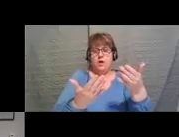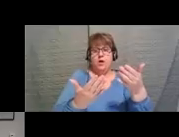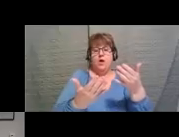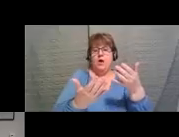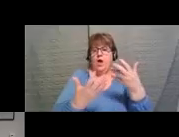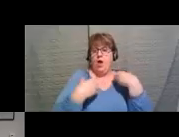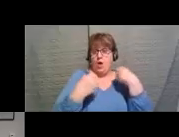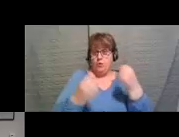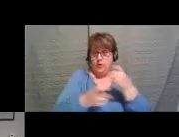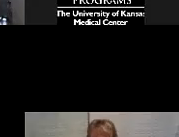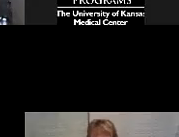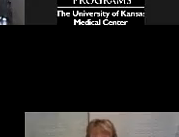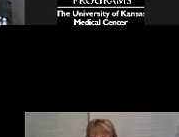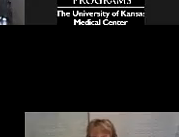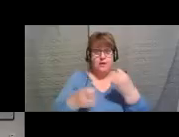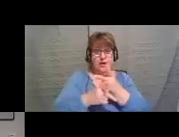low.